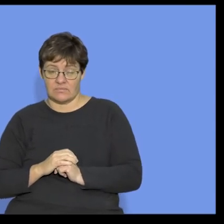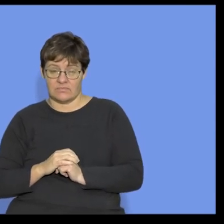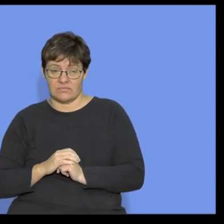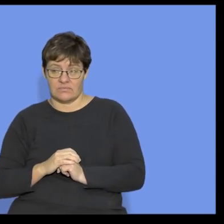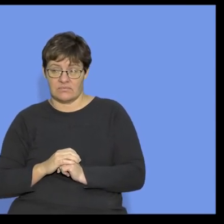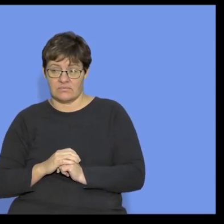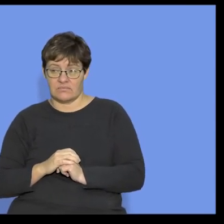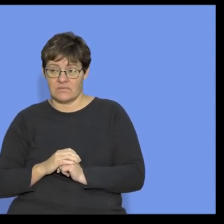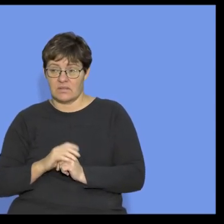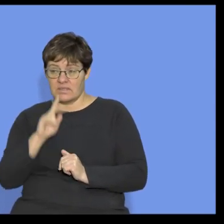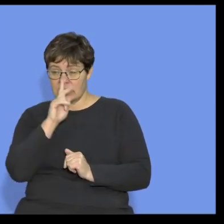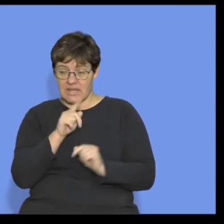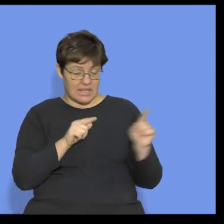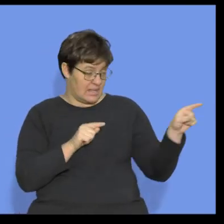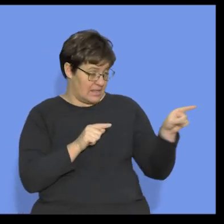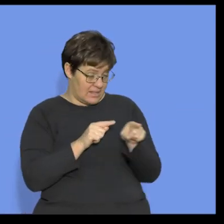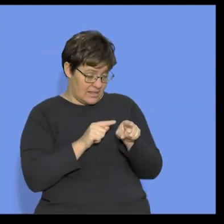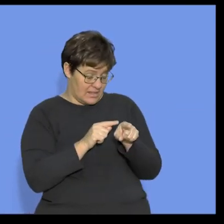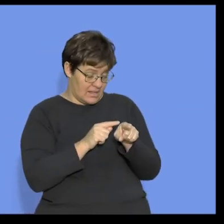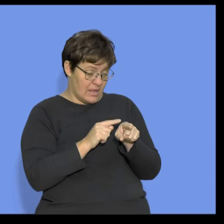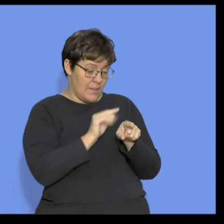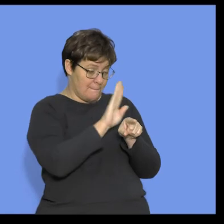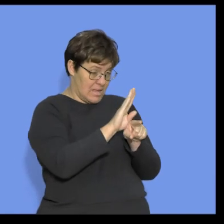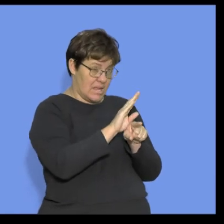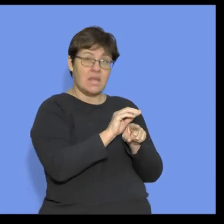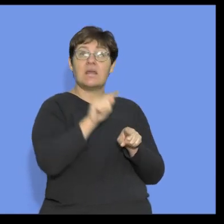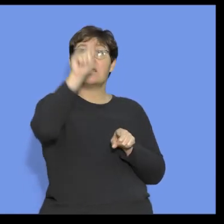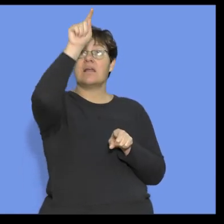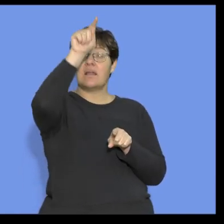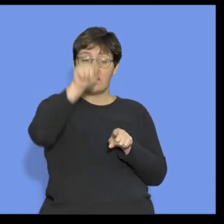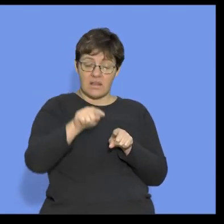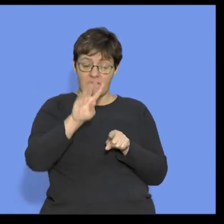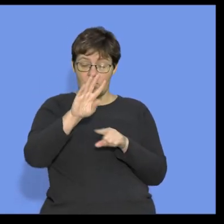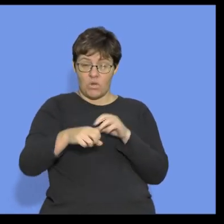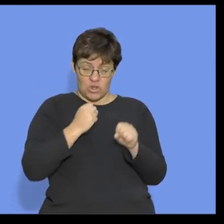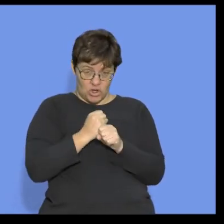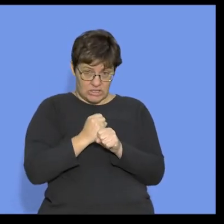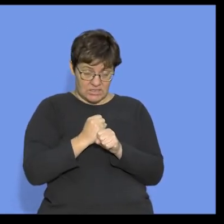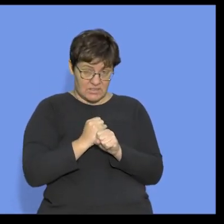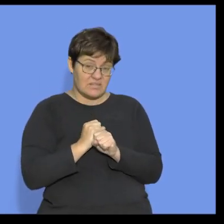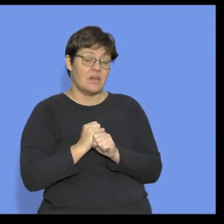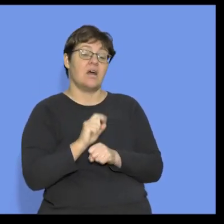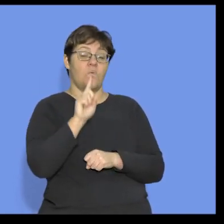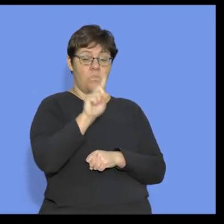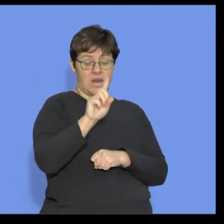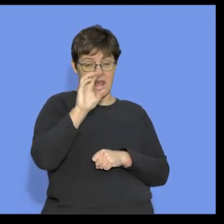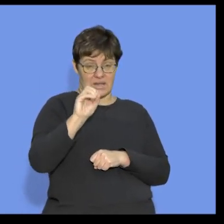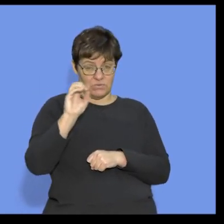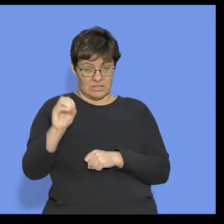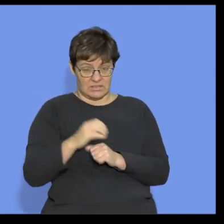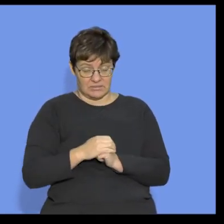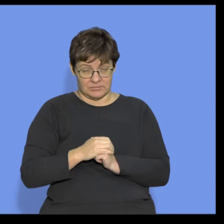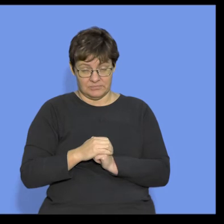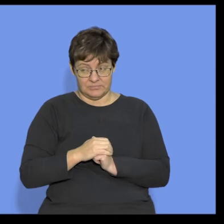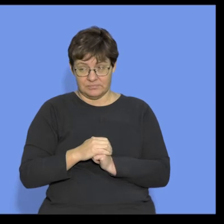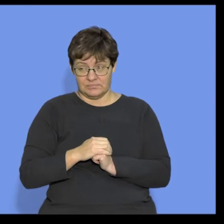4 years, which is what? Number given treatment B, there's treatment B, living beyond 4 years,